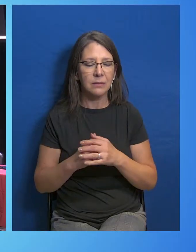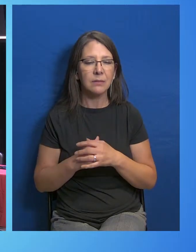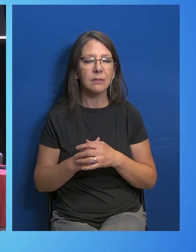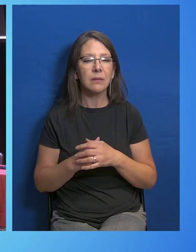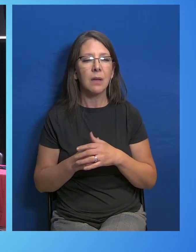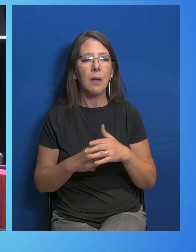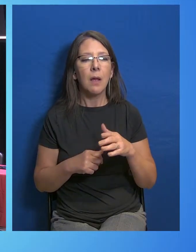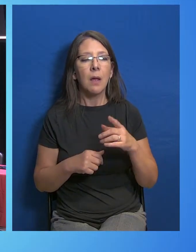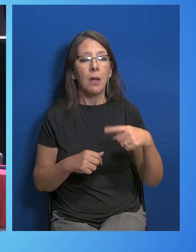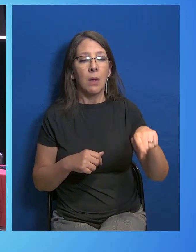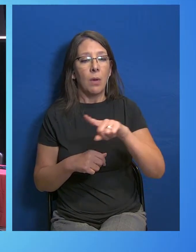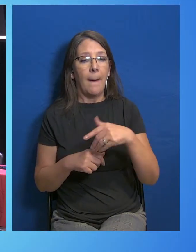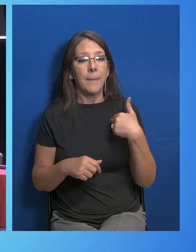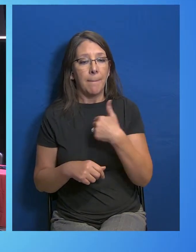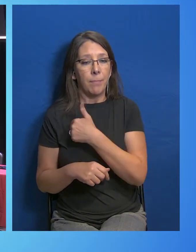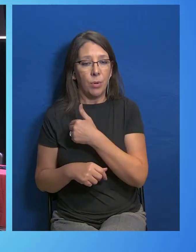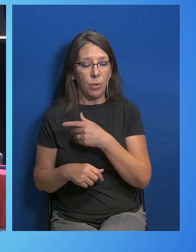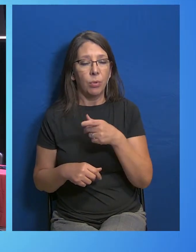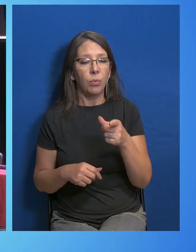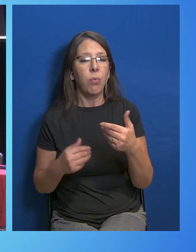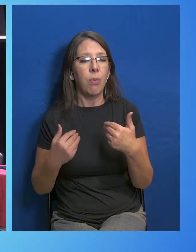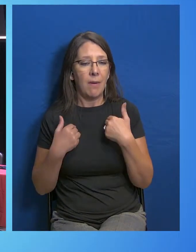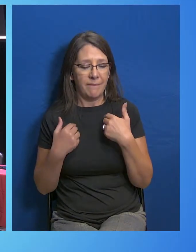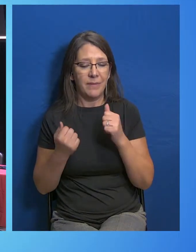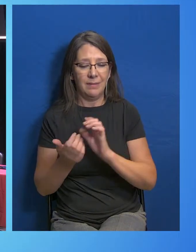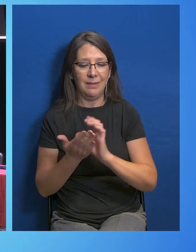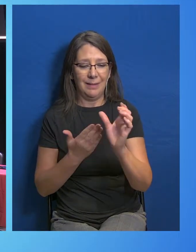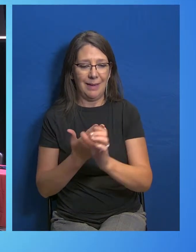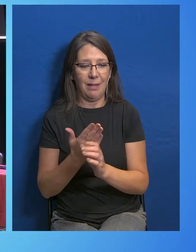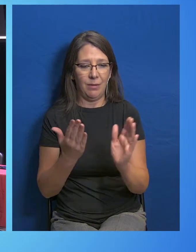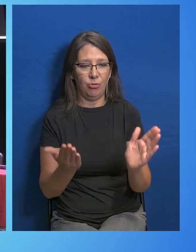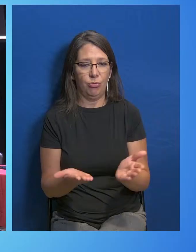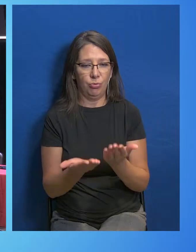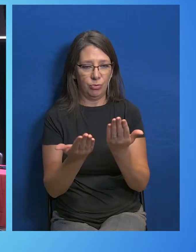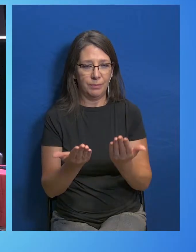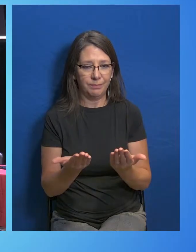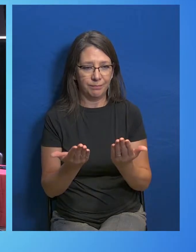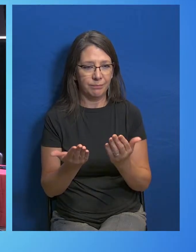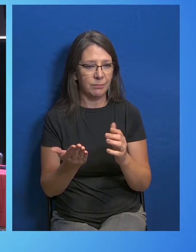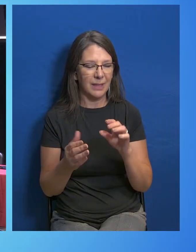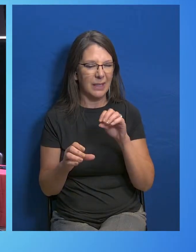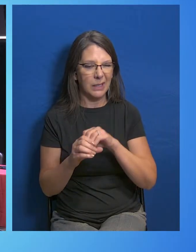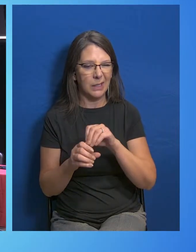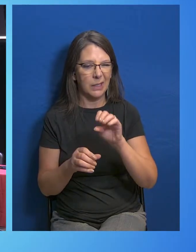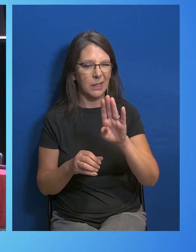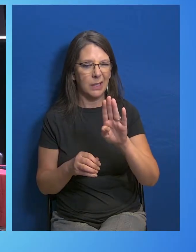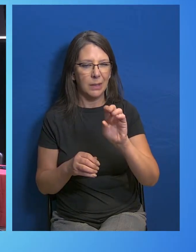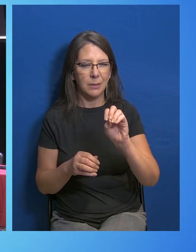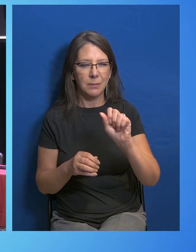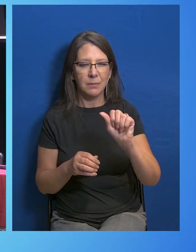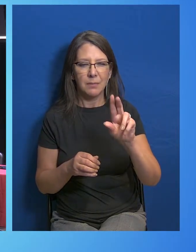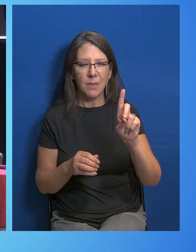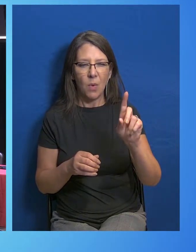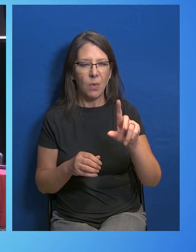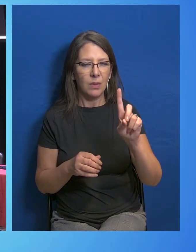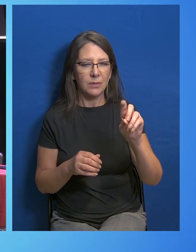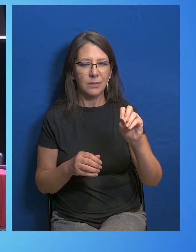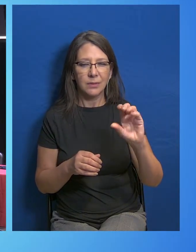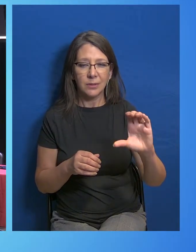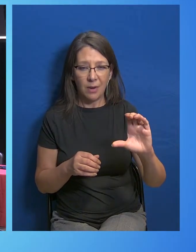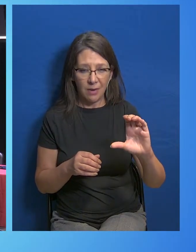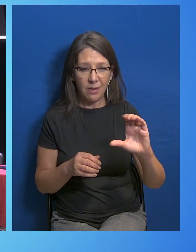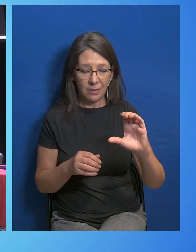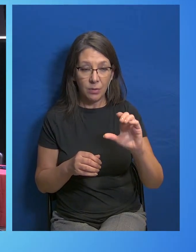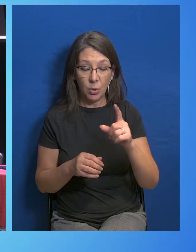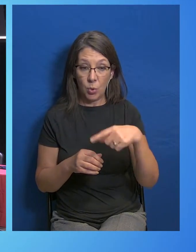Board members, you do have a proposed calendar in board docs, and if we are good with this calendar,